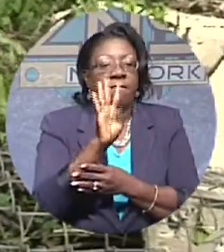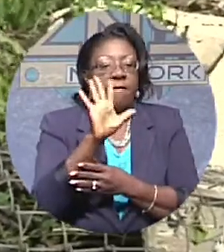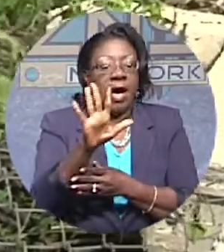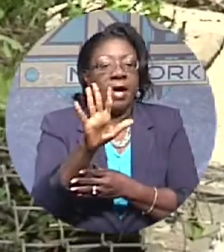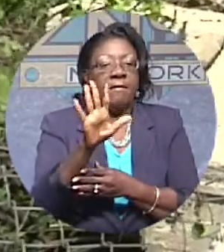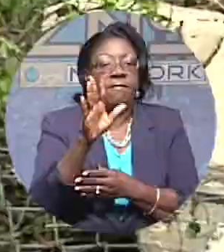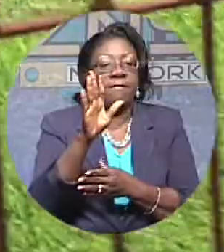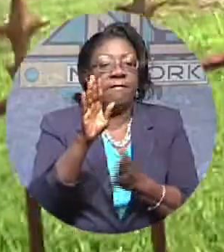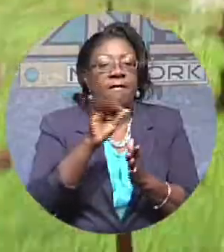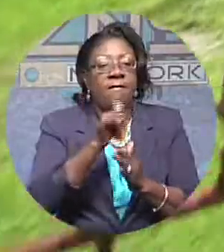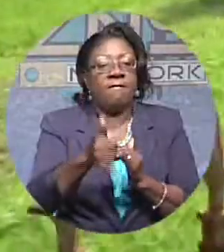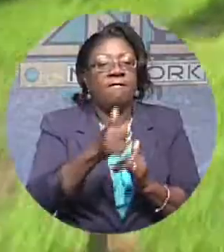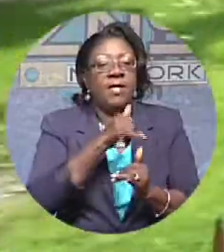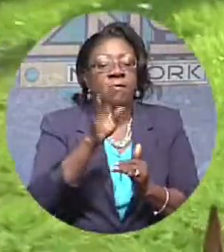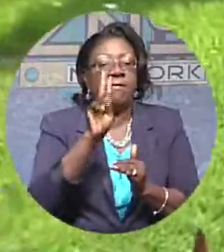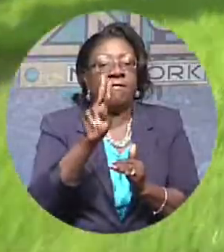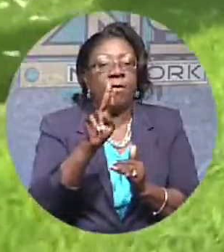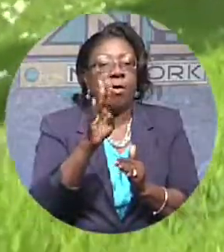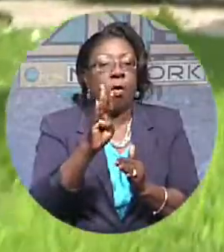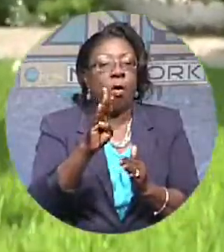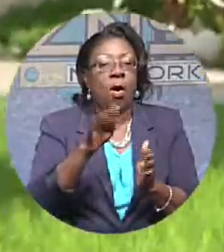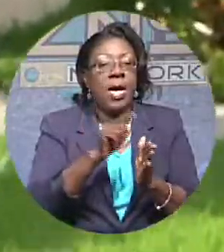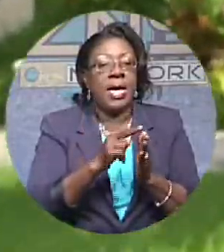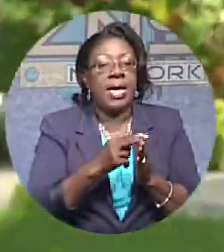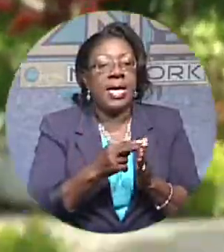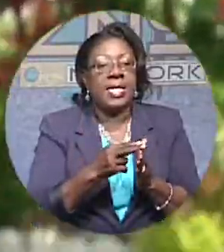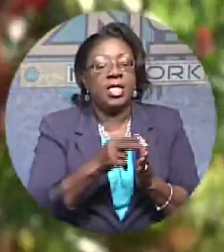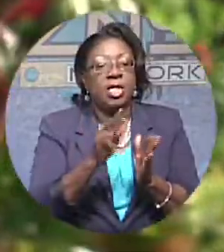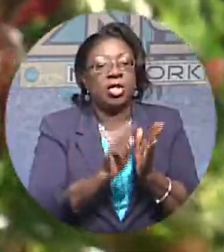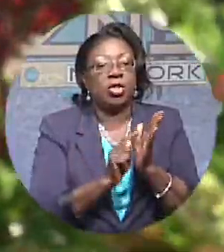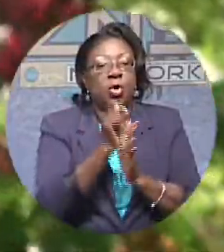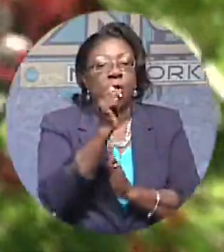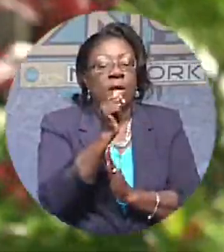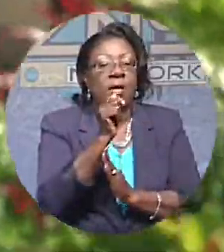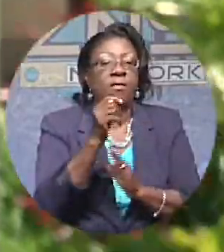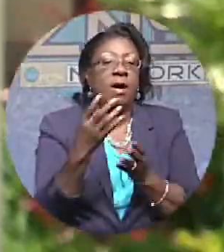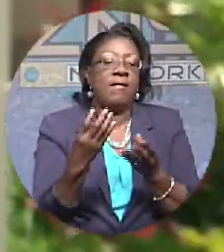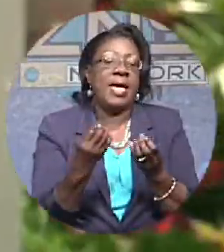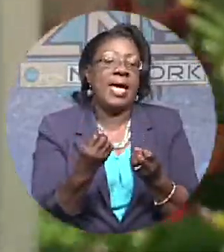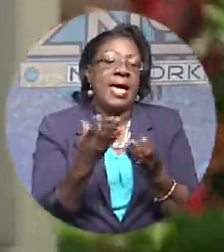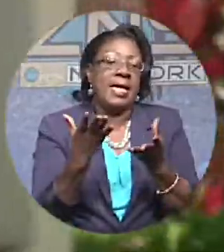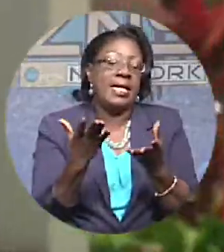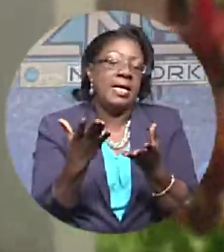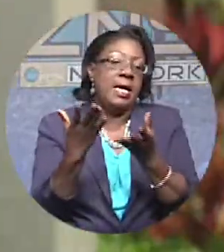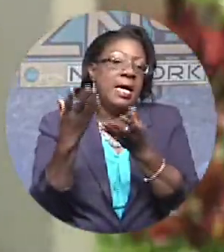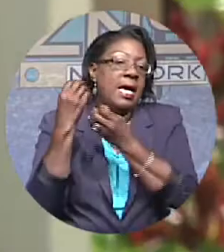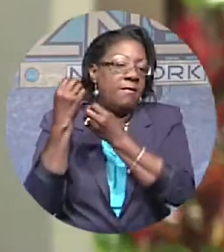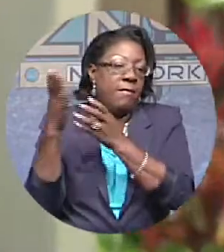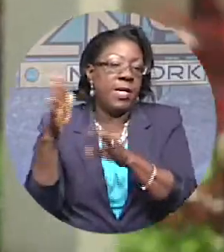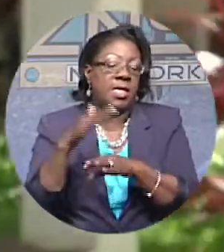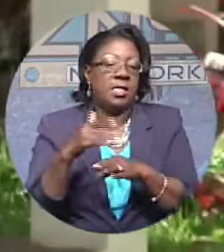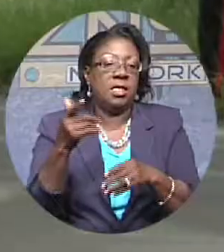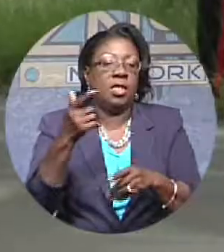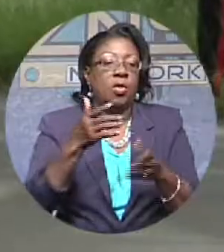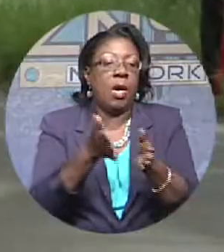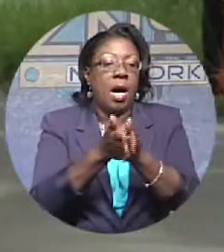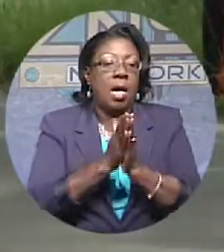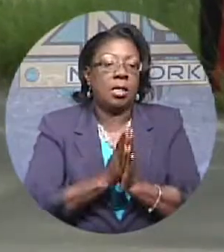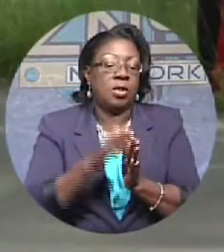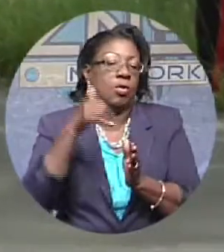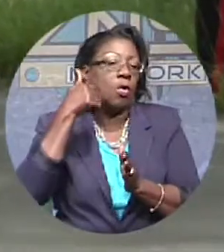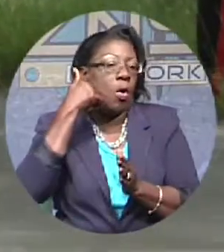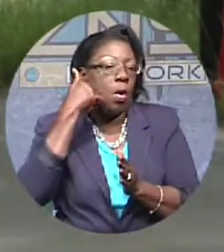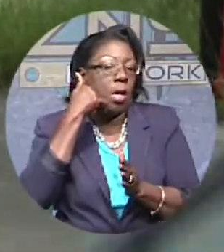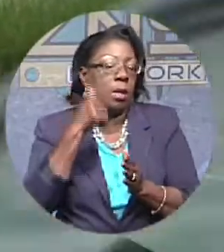a white shirt and blue jeans. If you have any information on this incident, you're asked to contact police as soon as possible.